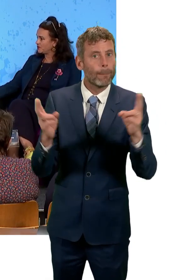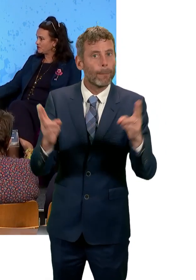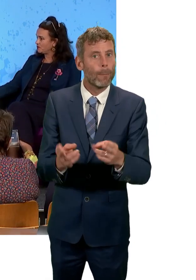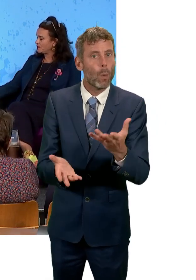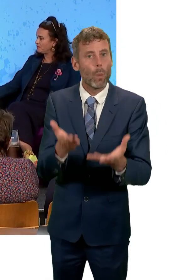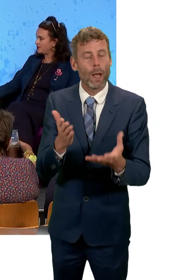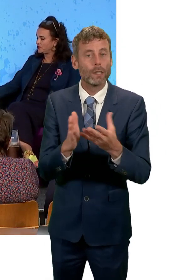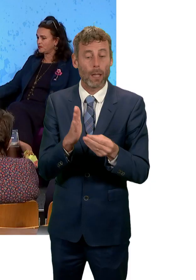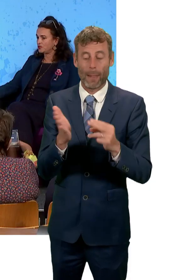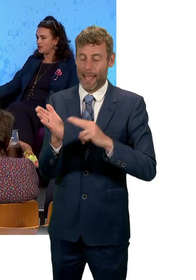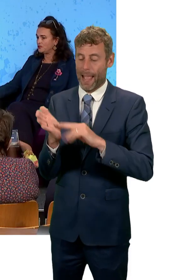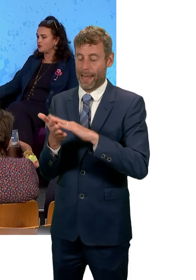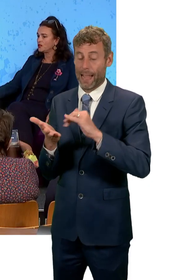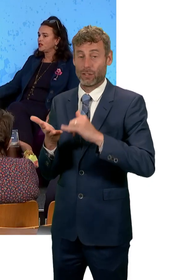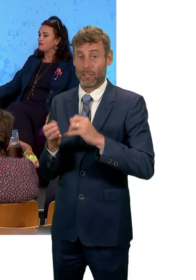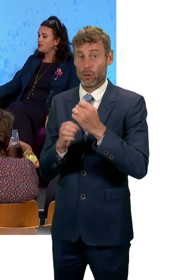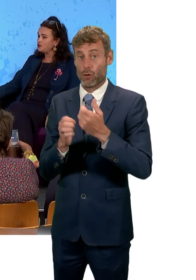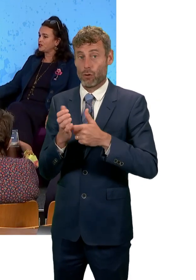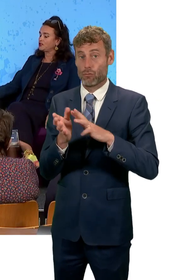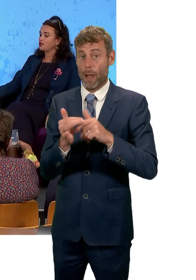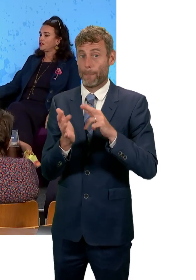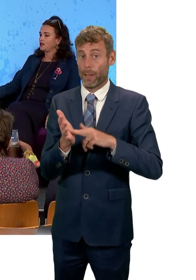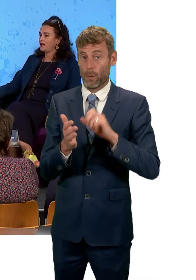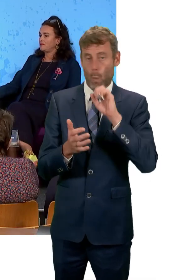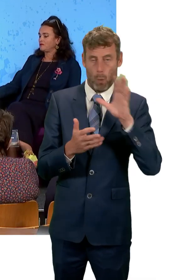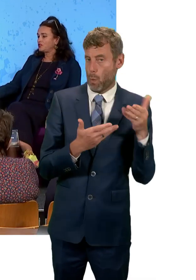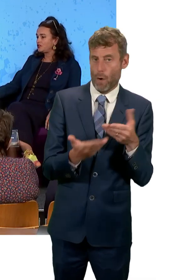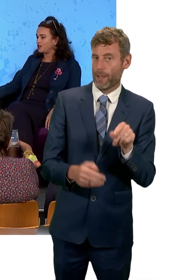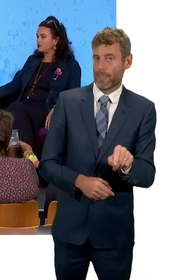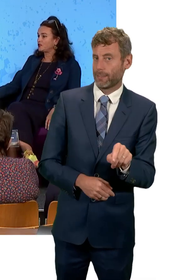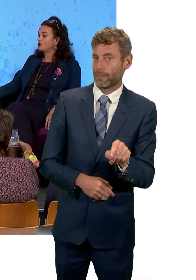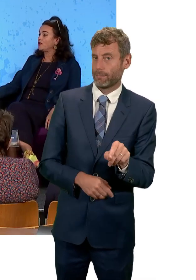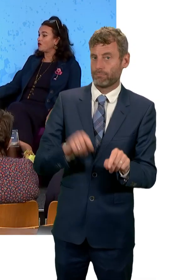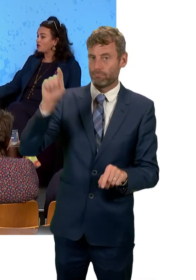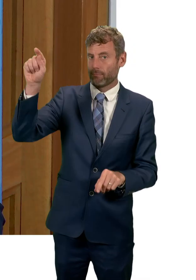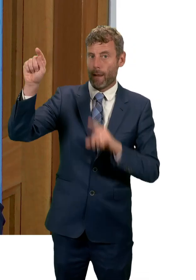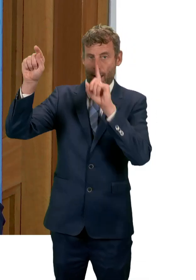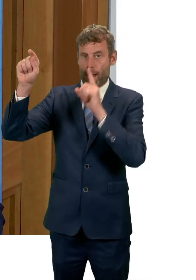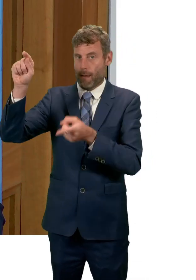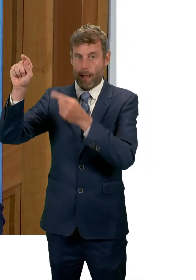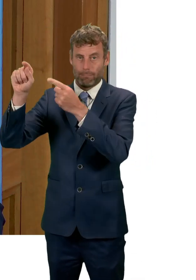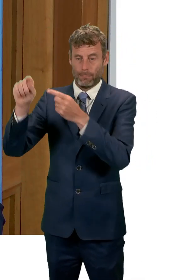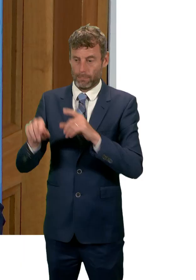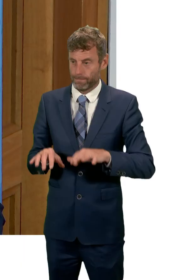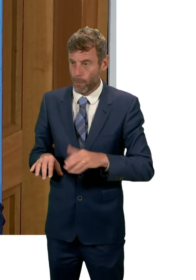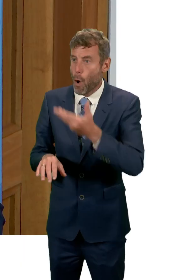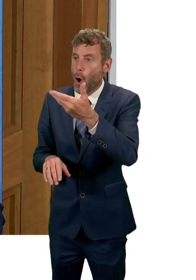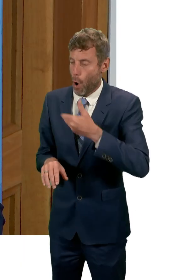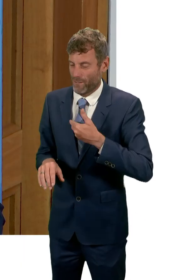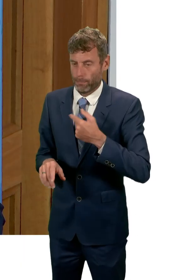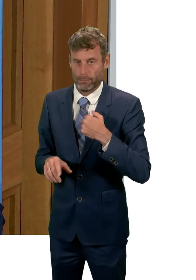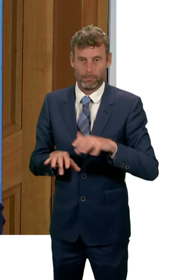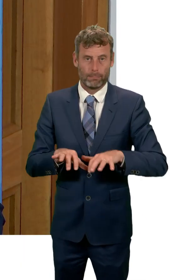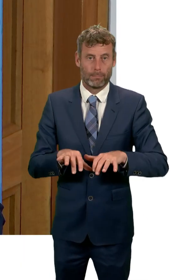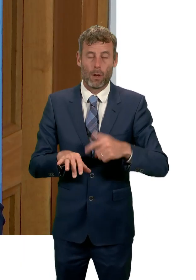Grampian doesn't, where I'm based in Aberdeen. So it means that citizens are going online and ordering the drugs and praying